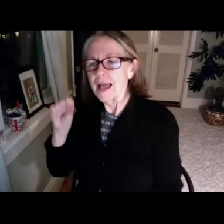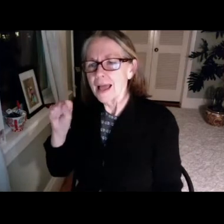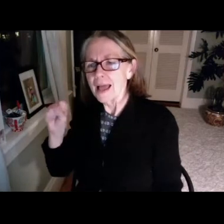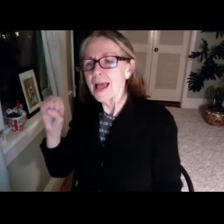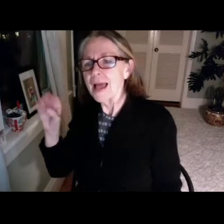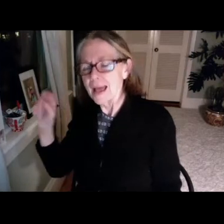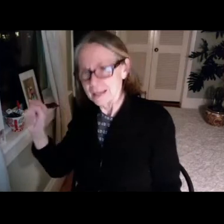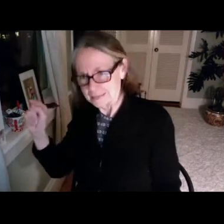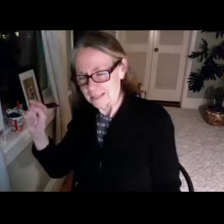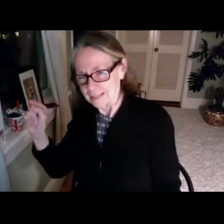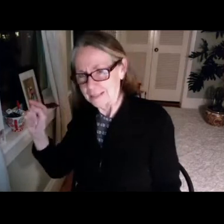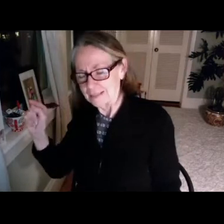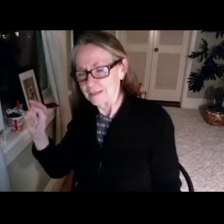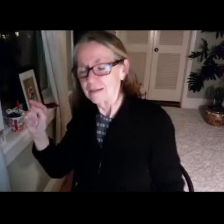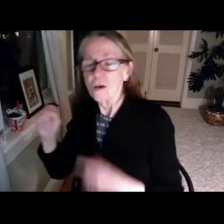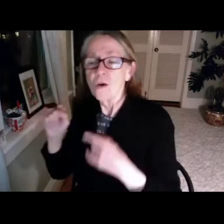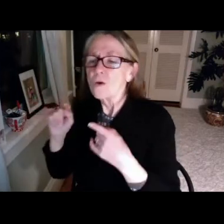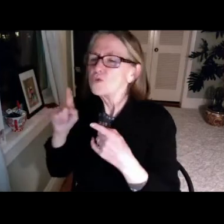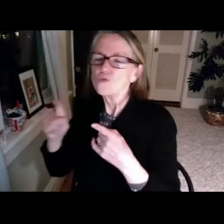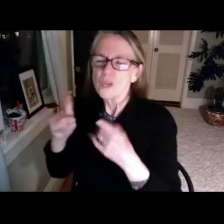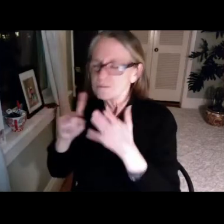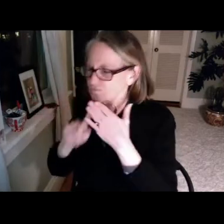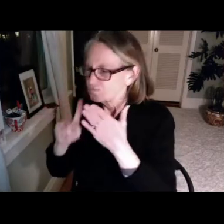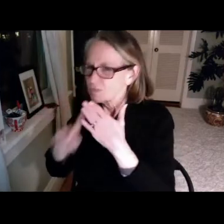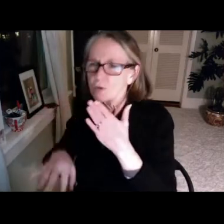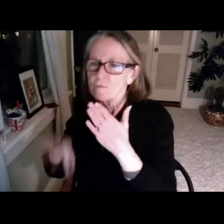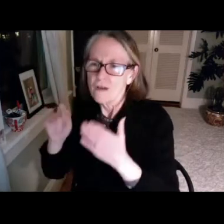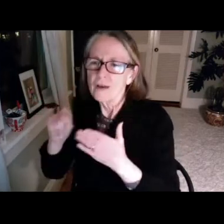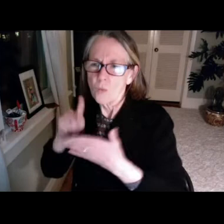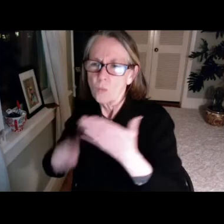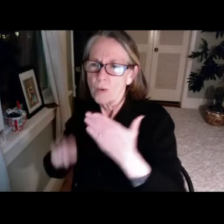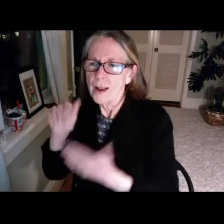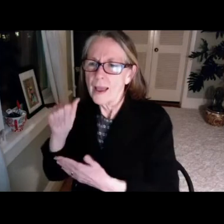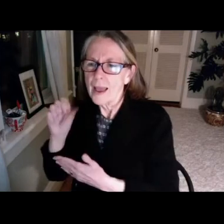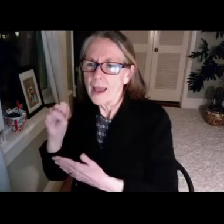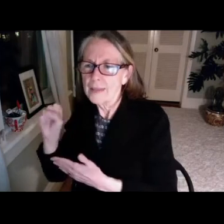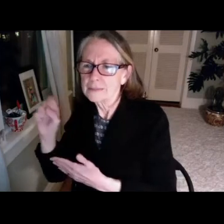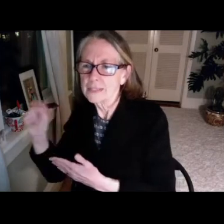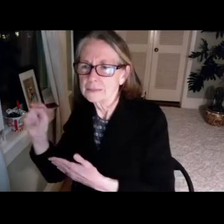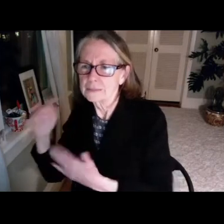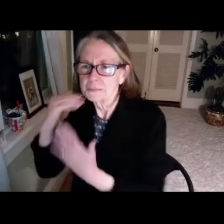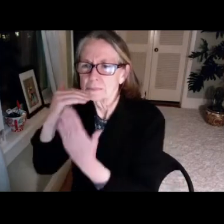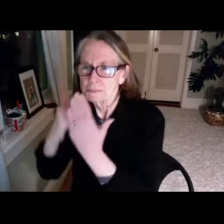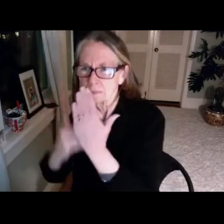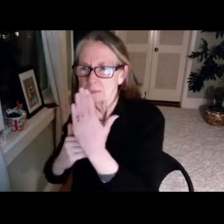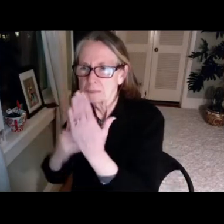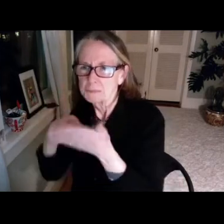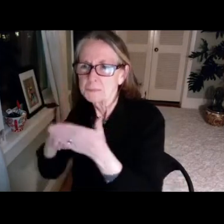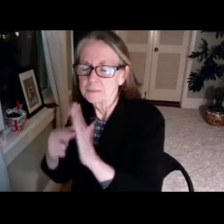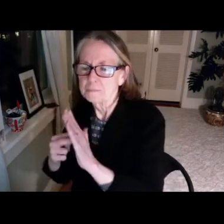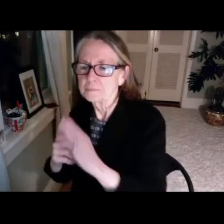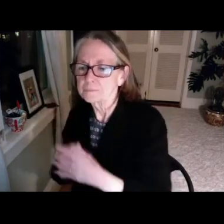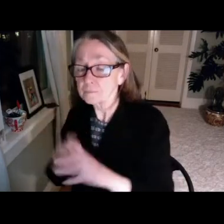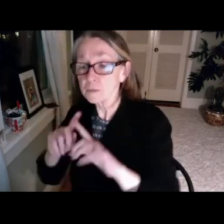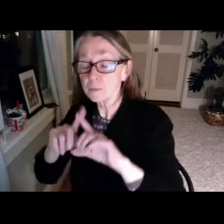what assets are, or contact our office or an attorney to learn about what's counted as an asset.